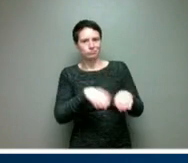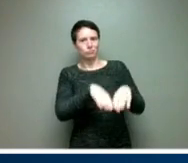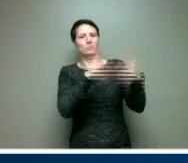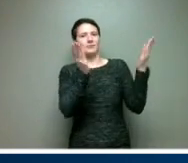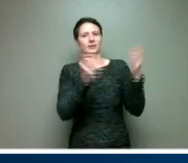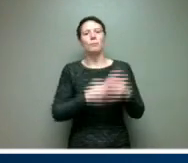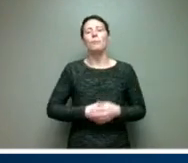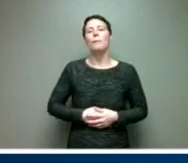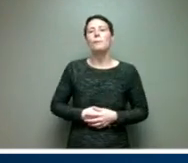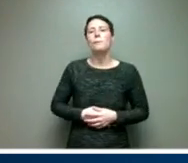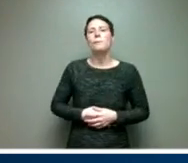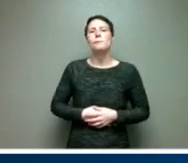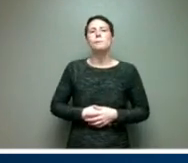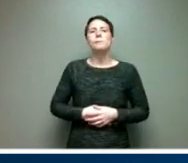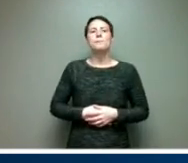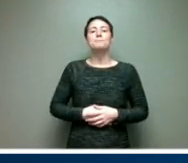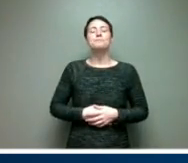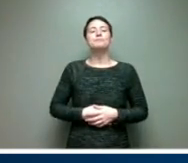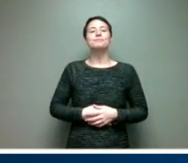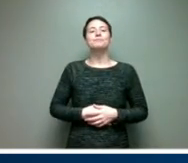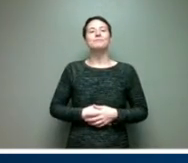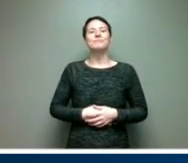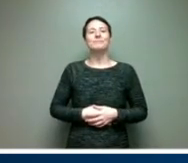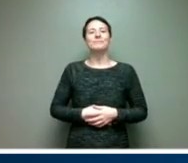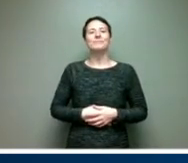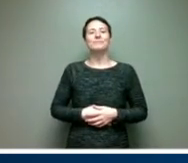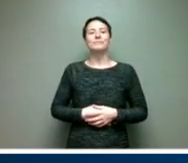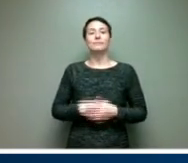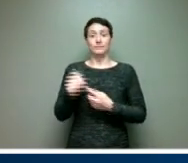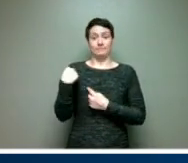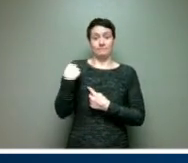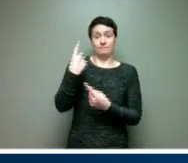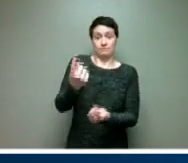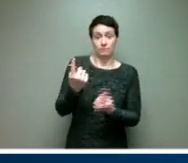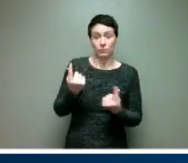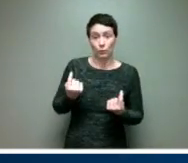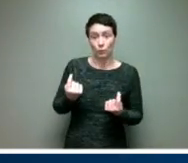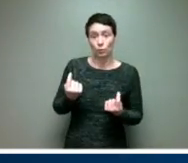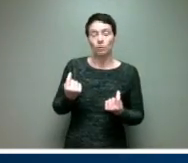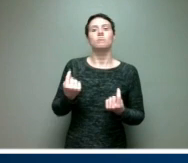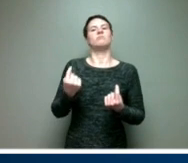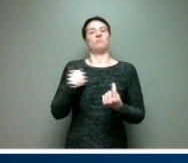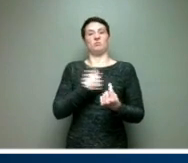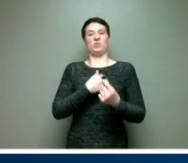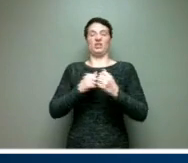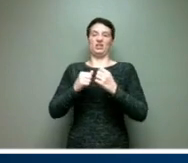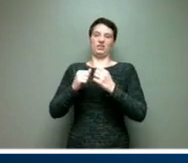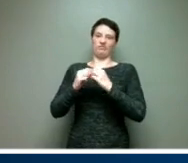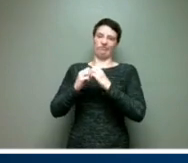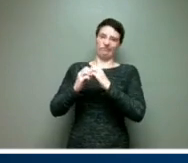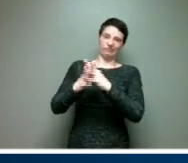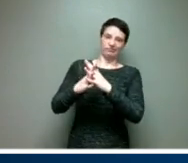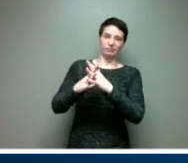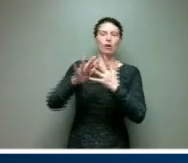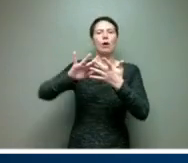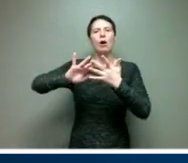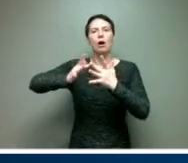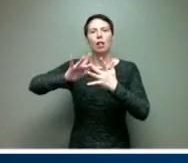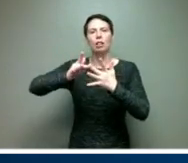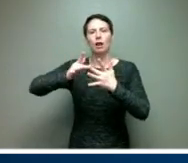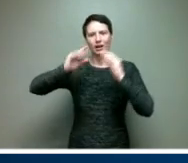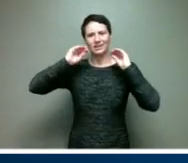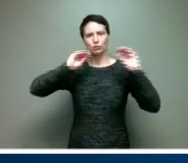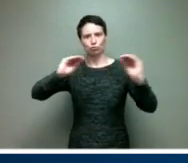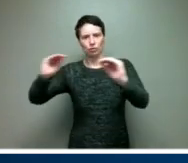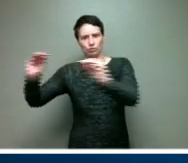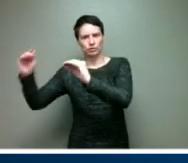We have actually, we turned on a whole online instruction for our students. So we turned that